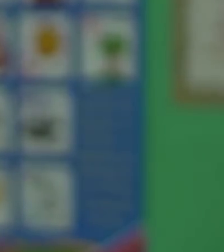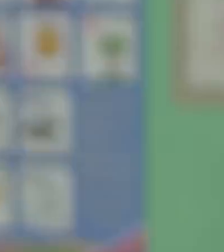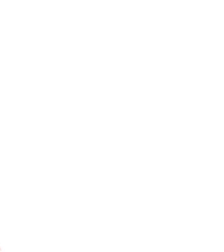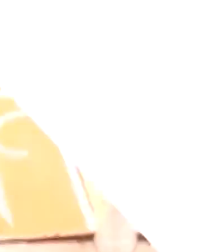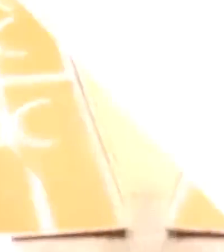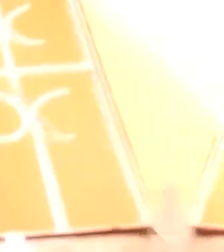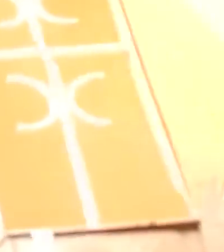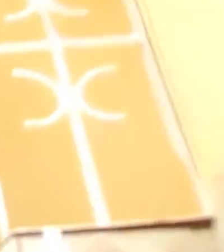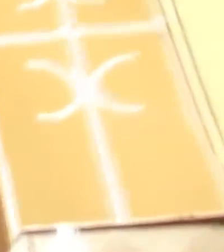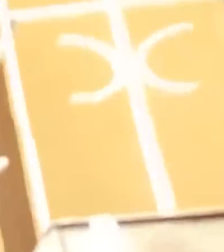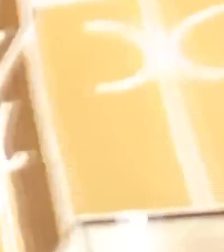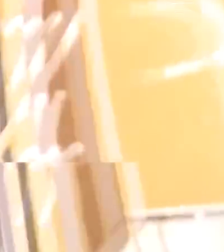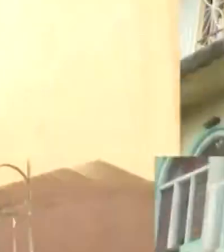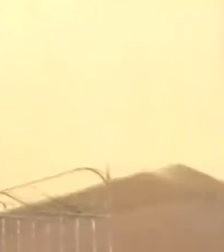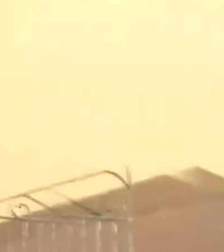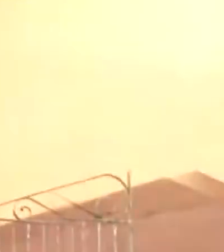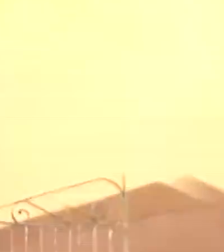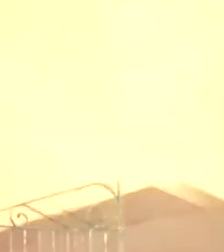rising?